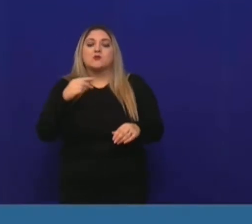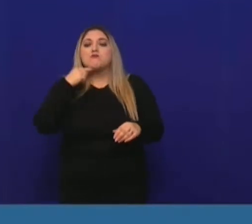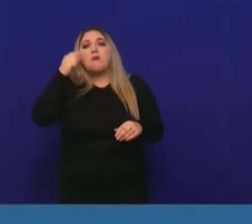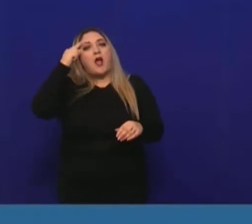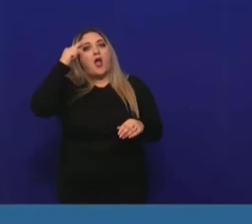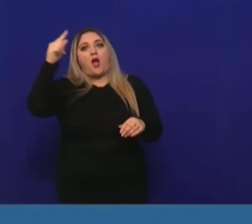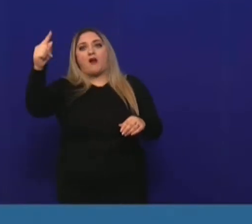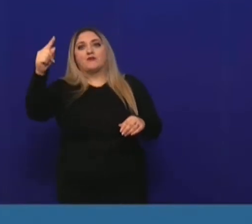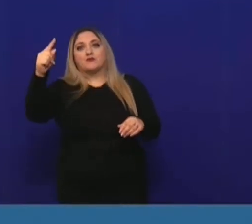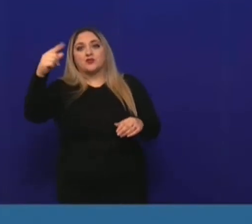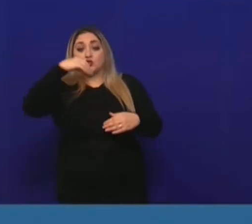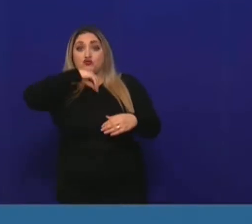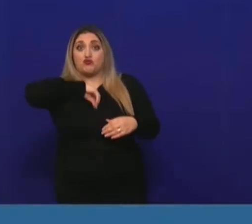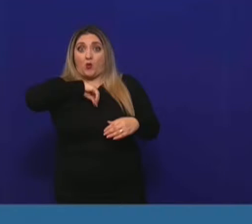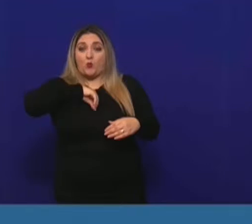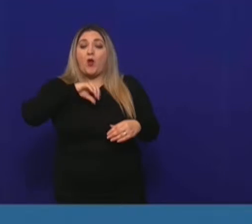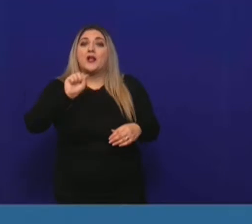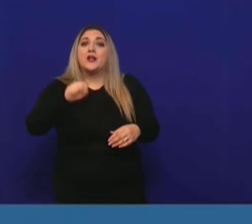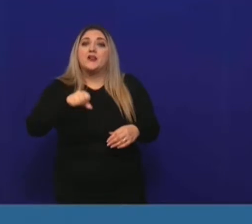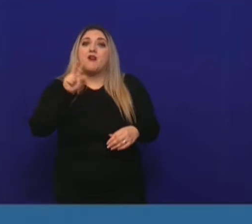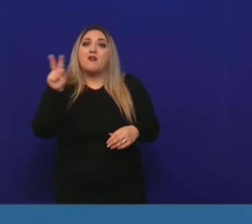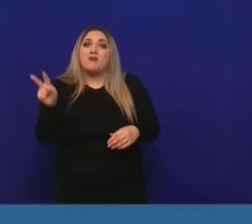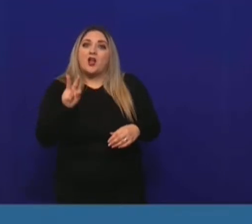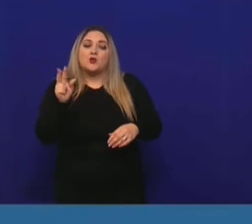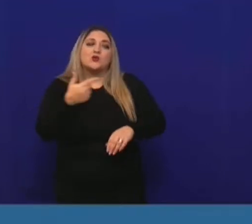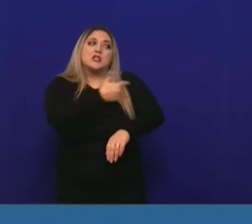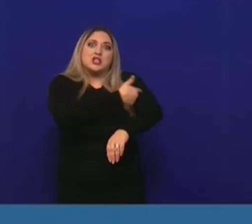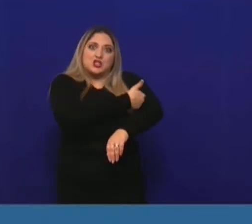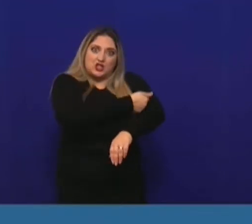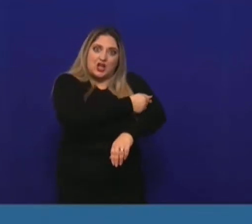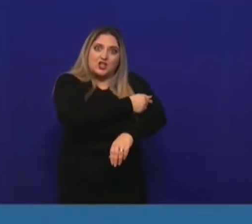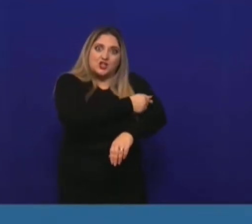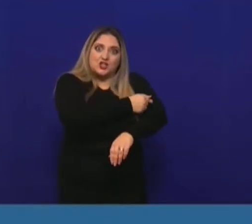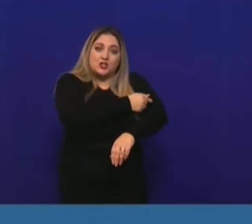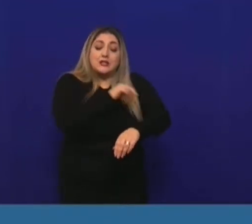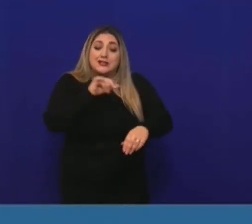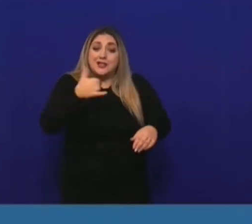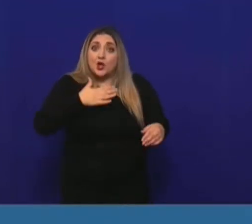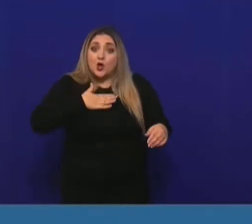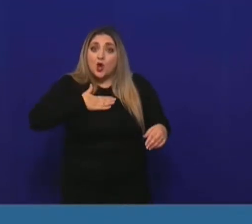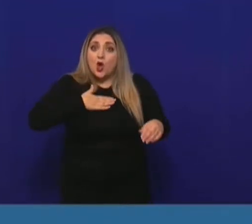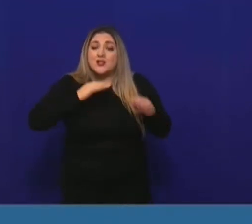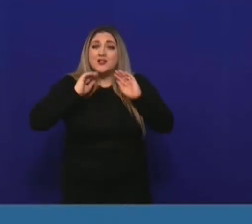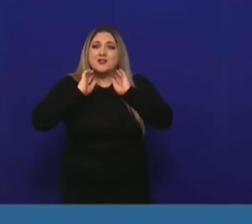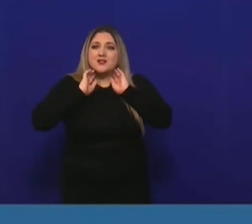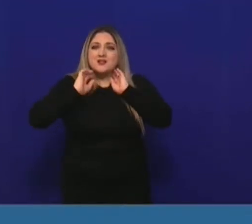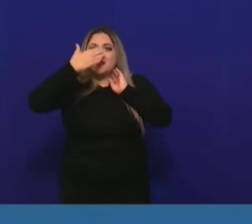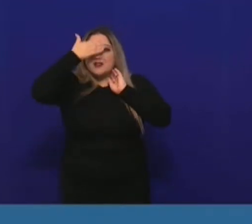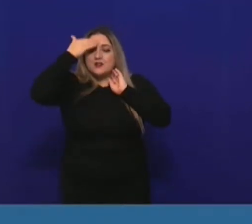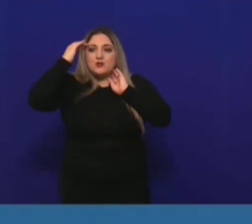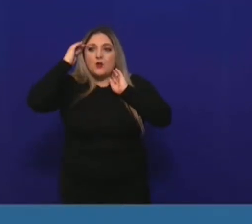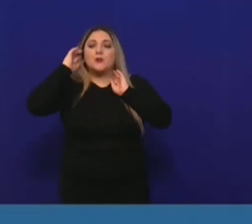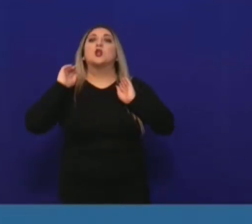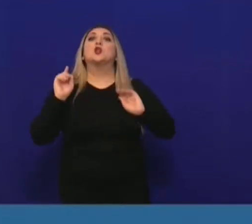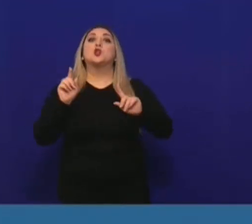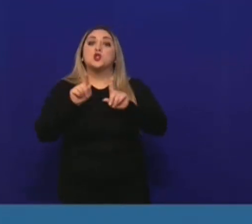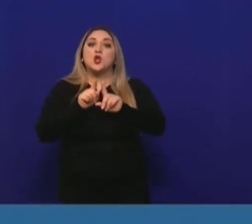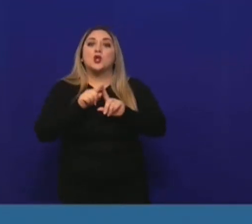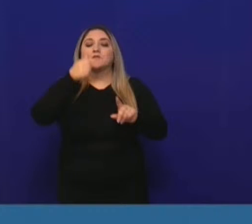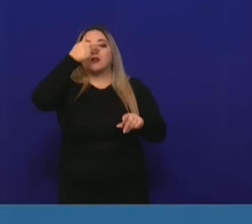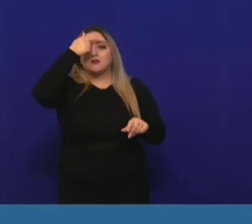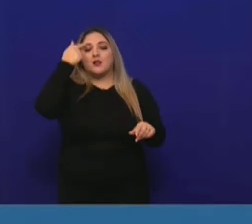aħna wkoll in-nies ngħidulhom li avolju tkun ħadd il-vaccine jekk tara sintomi importanti li xorta inti tagħmel it-test